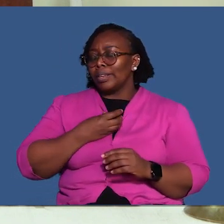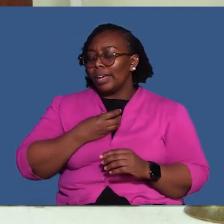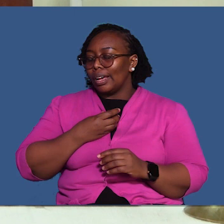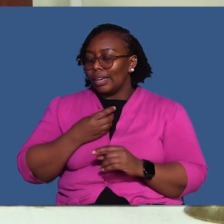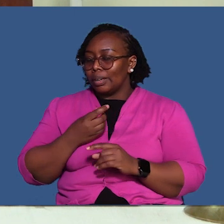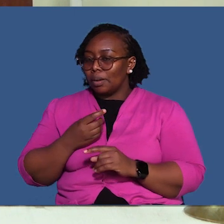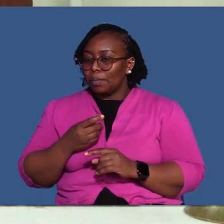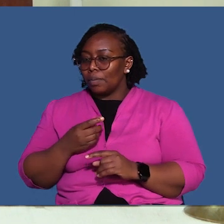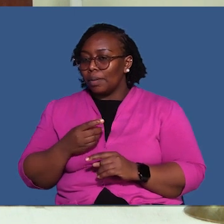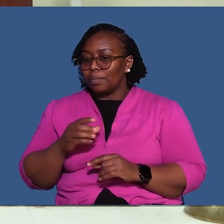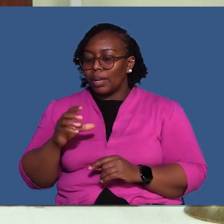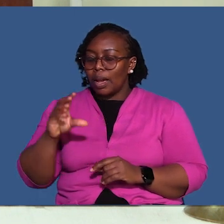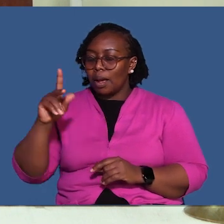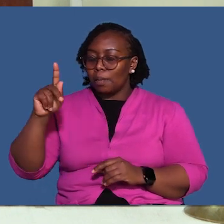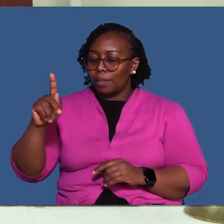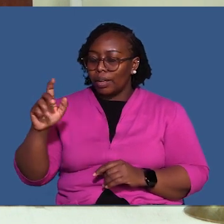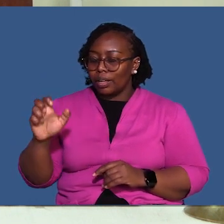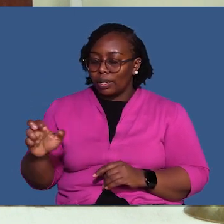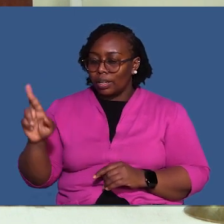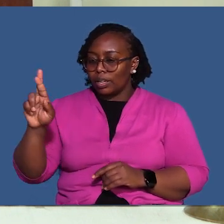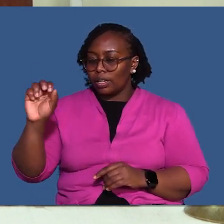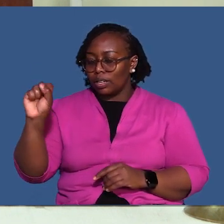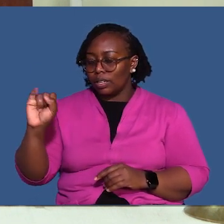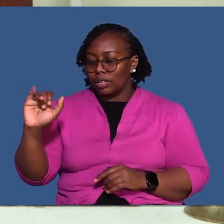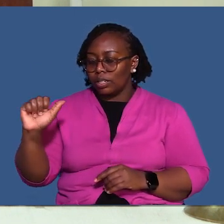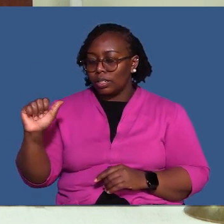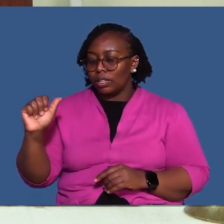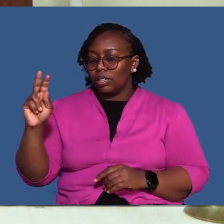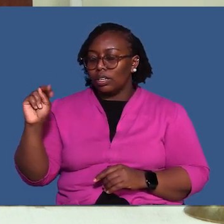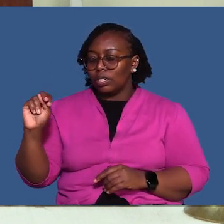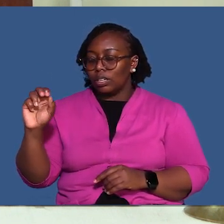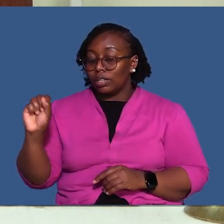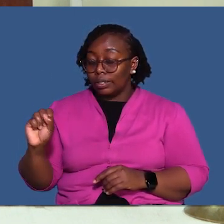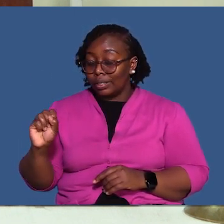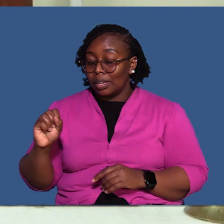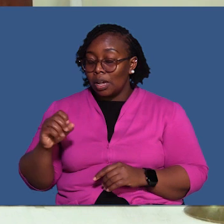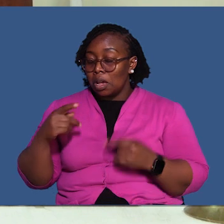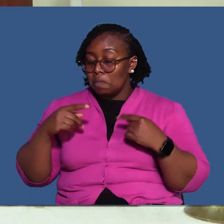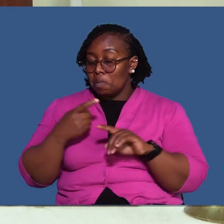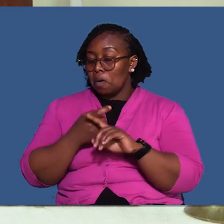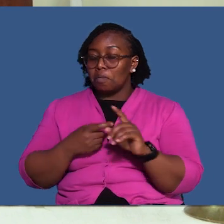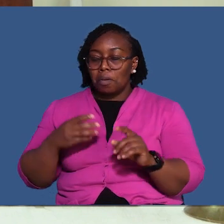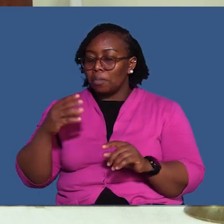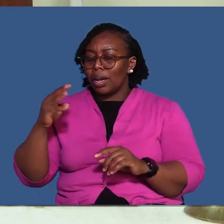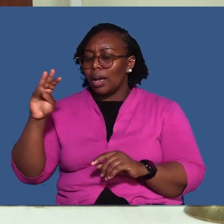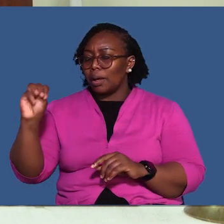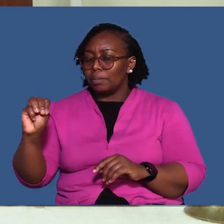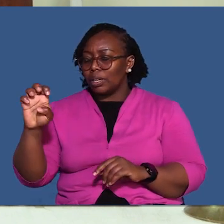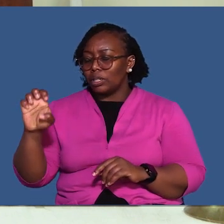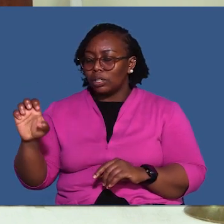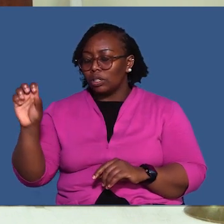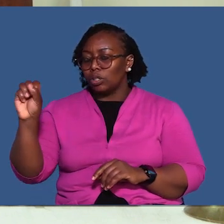and Elamites, residents of Mesopotamia, Judea and